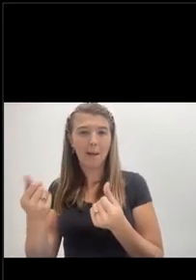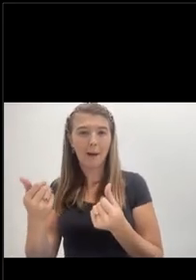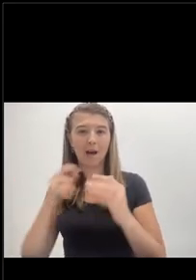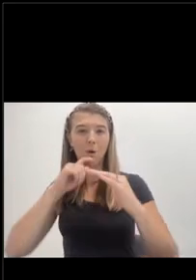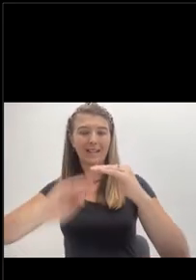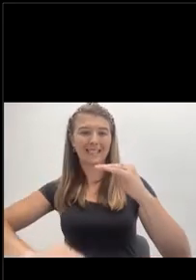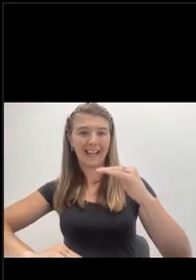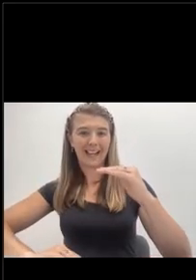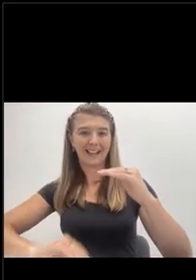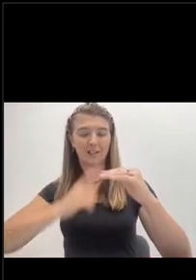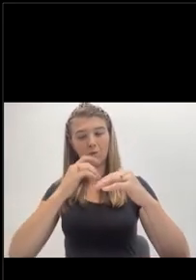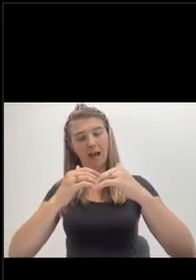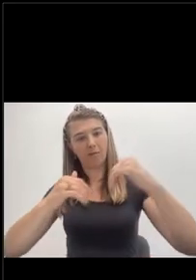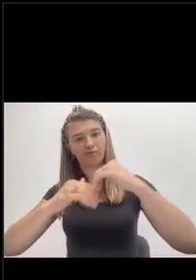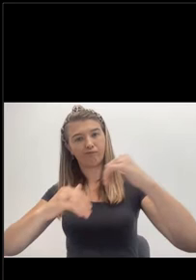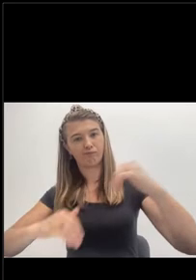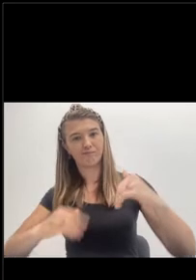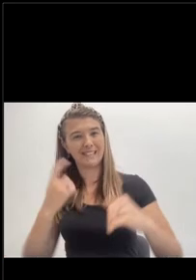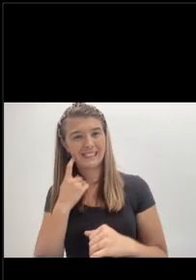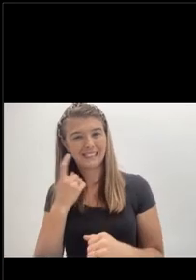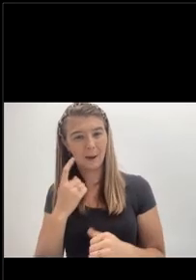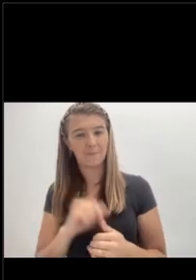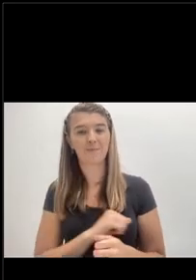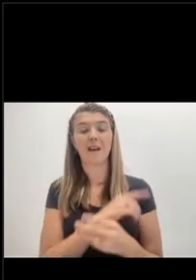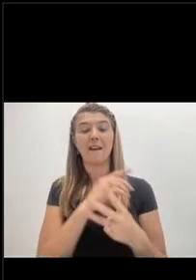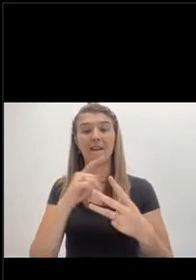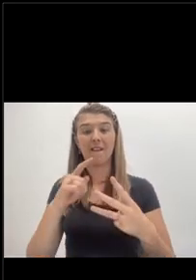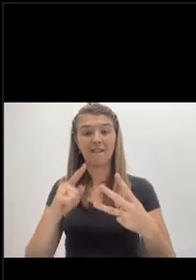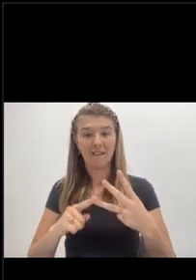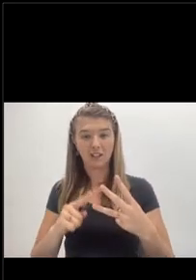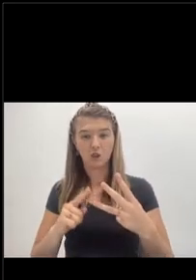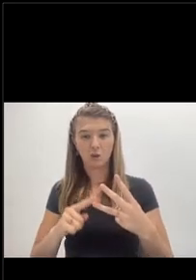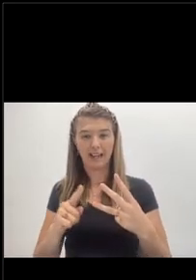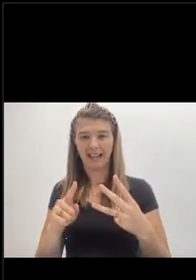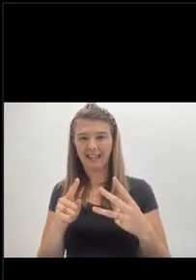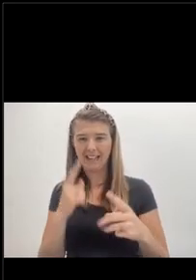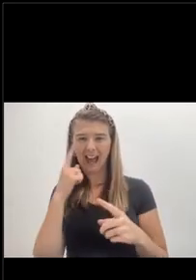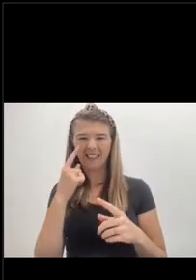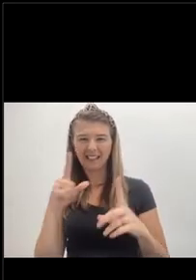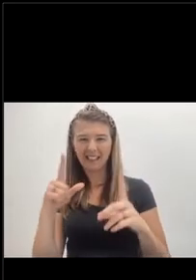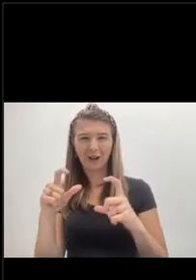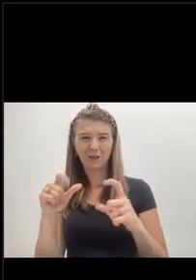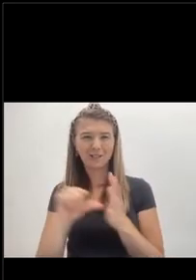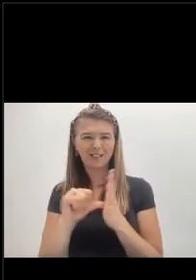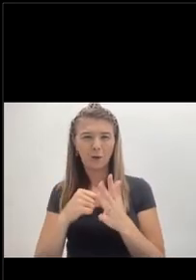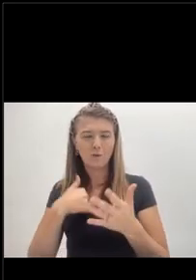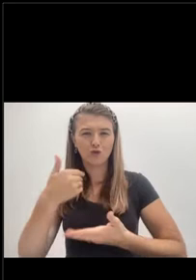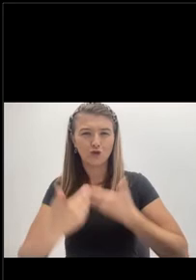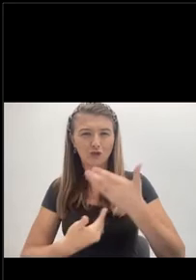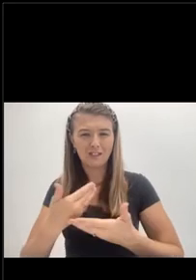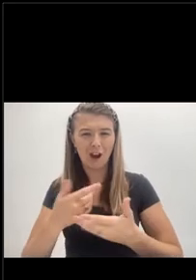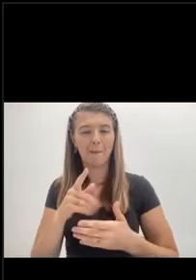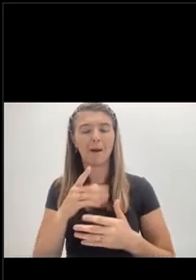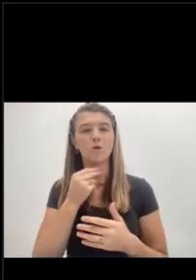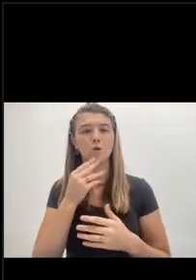then eventually when we process, I tried to put a photograph on there. It's probably hard to describe in the time we've got, but we use melt